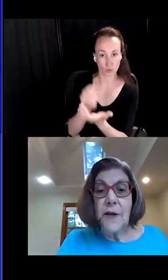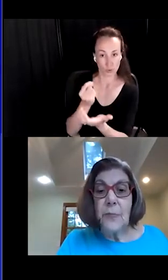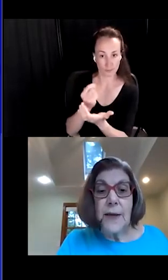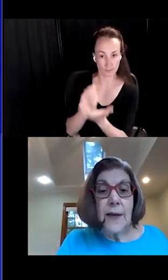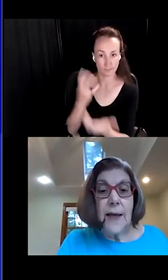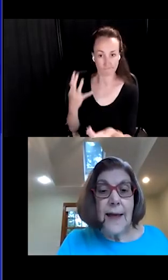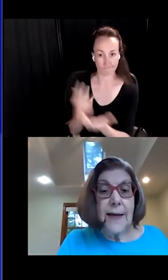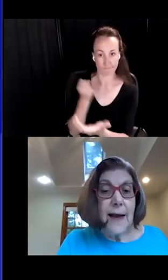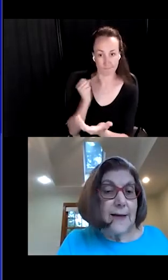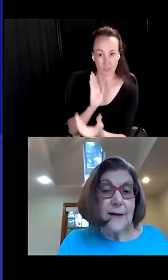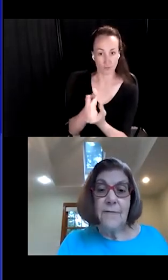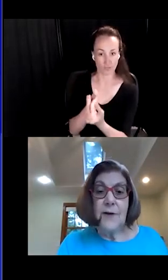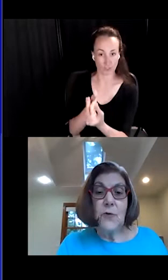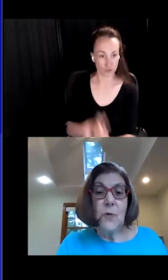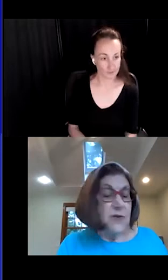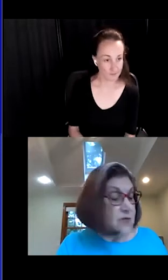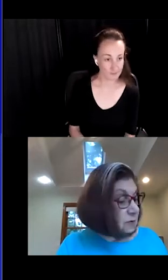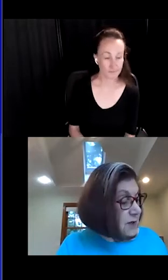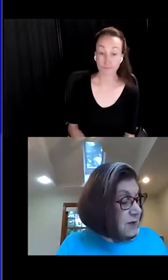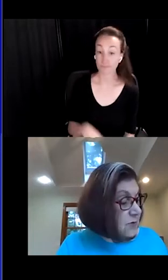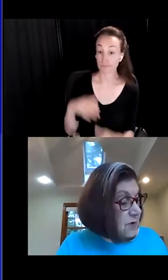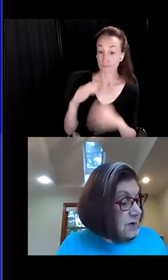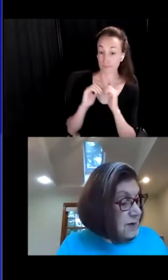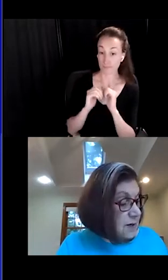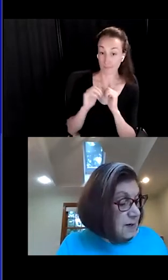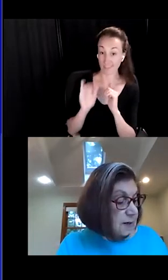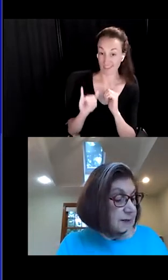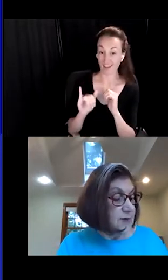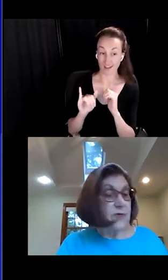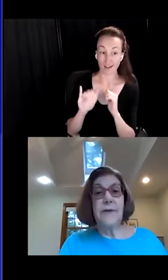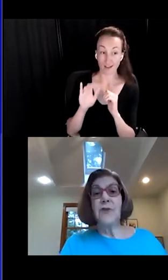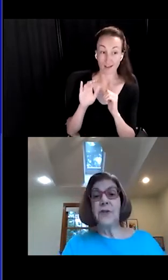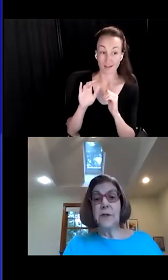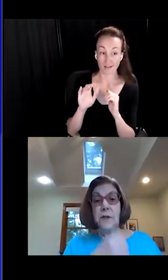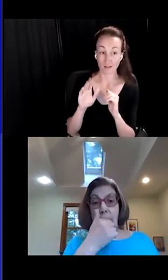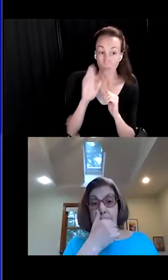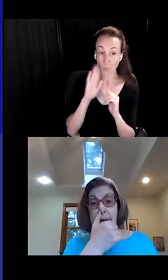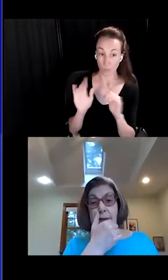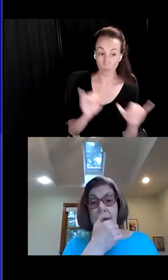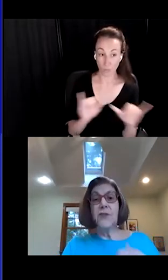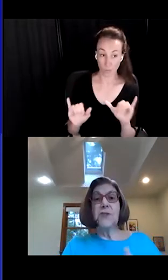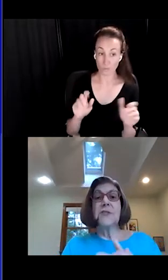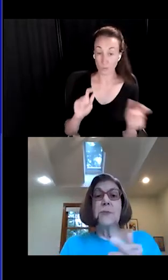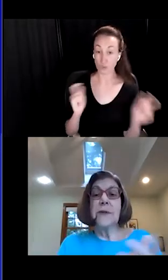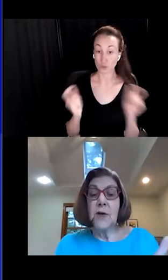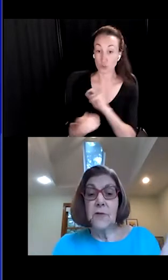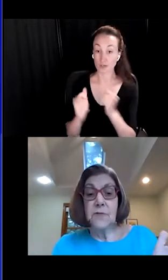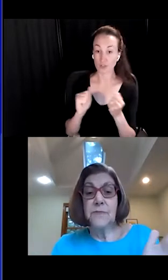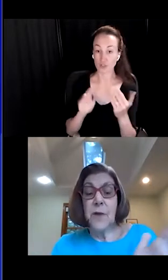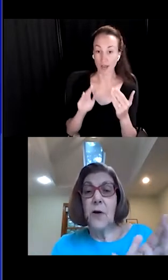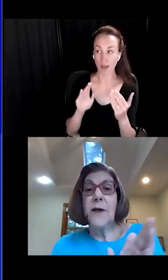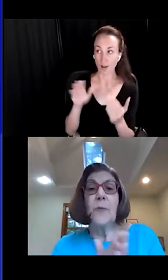record keeping and identifying new ways to include the intervention in the agency's billing